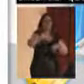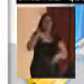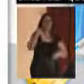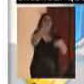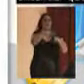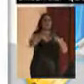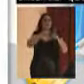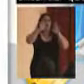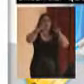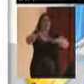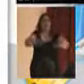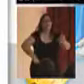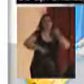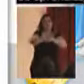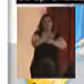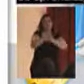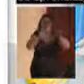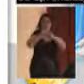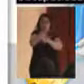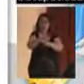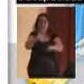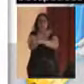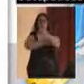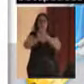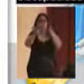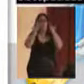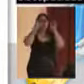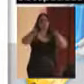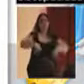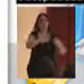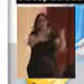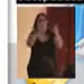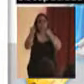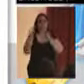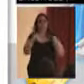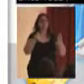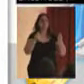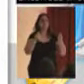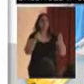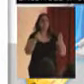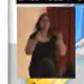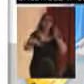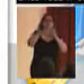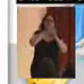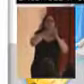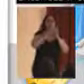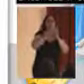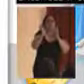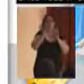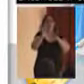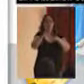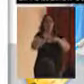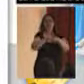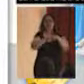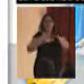shows us that in order to develop learning objects for people who are visually impaired, we would need to introduce certain